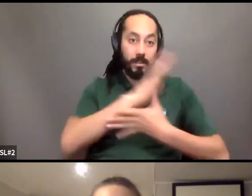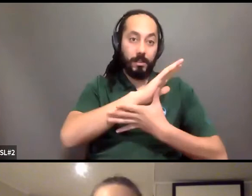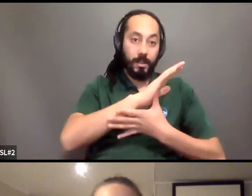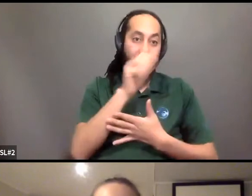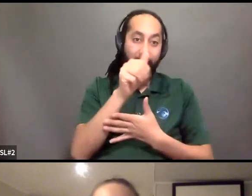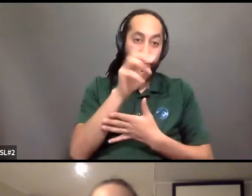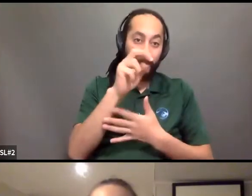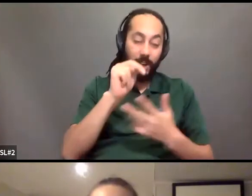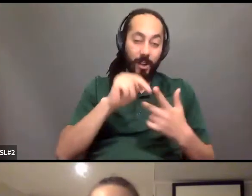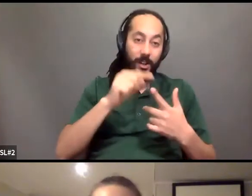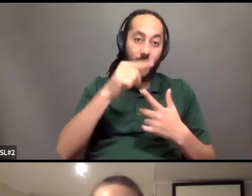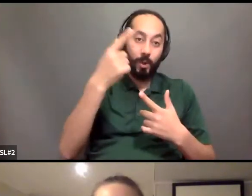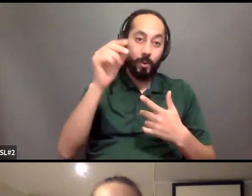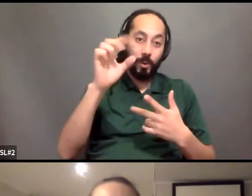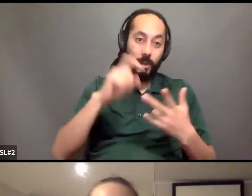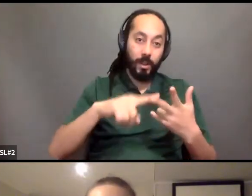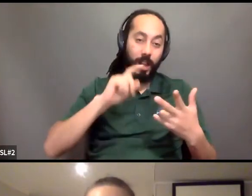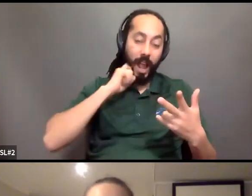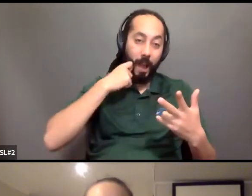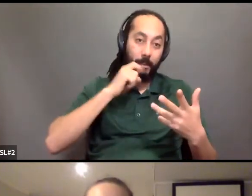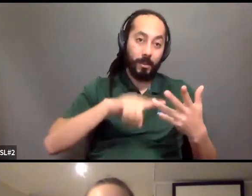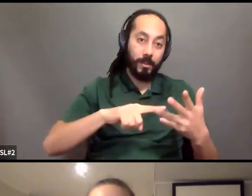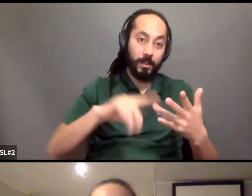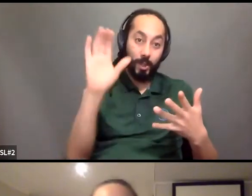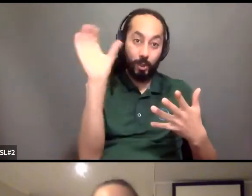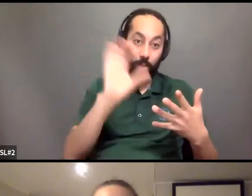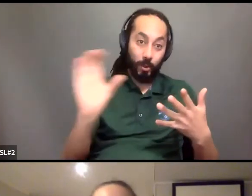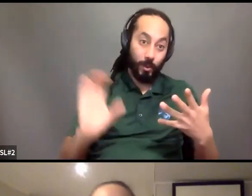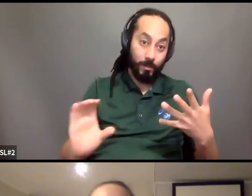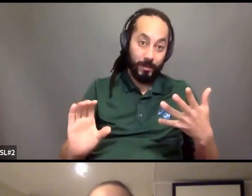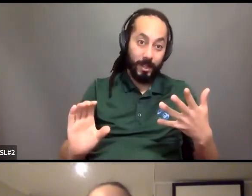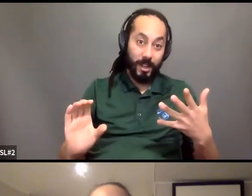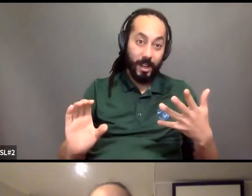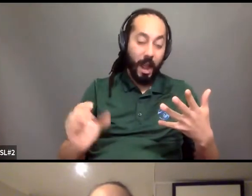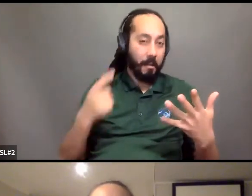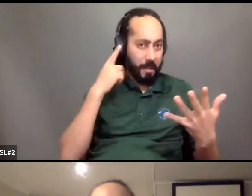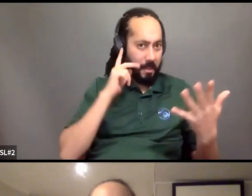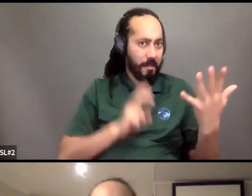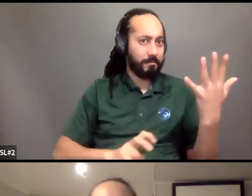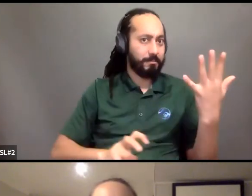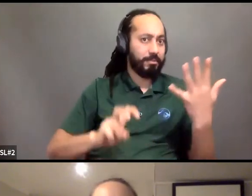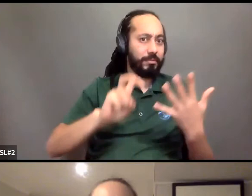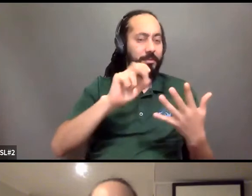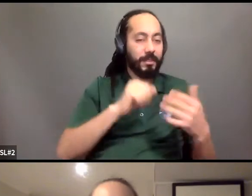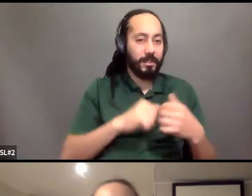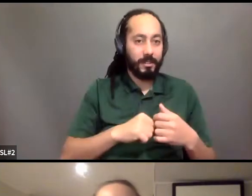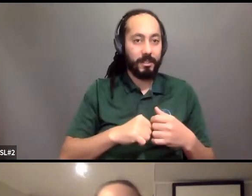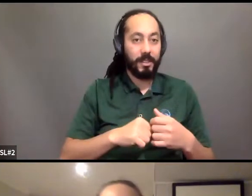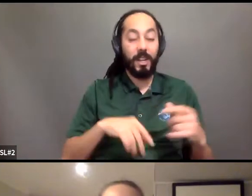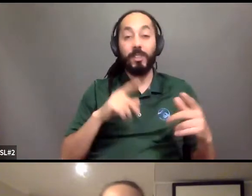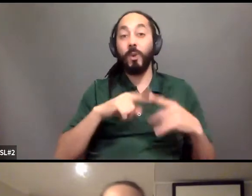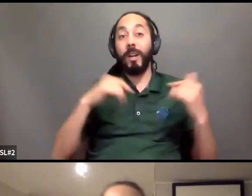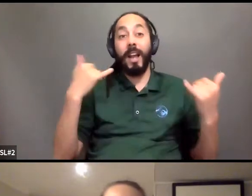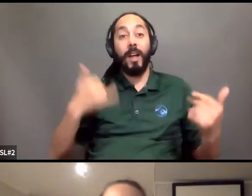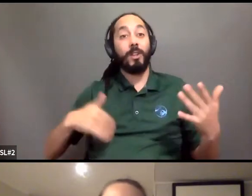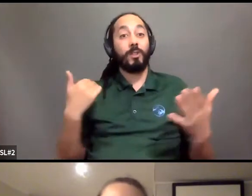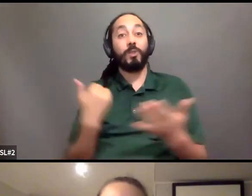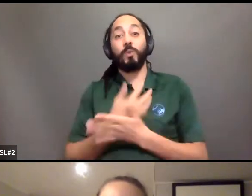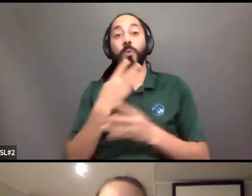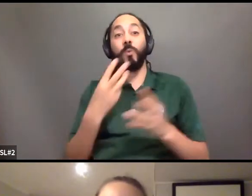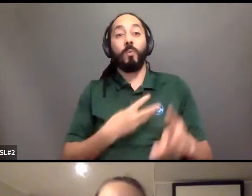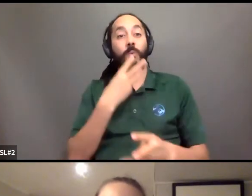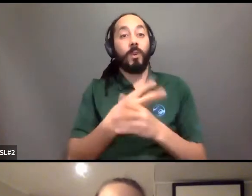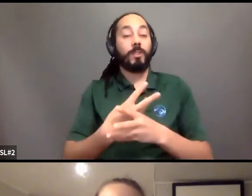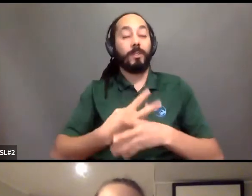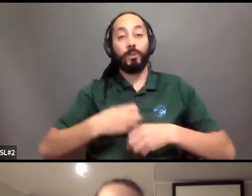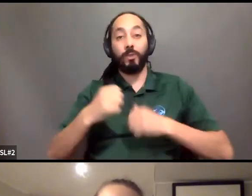Google, Apple, you know, Zoom. They're probably getting right up there. You know, and so this whole new world of infrastructure, you